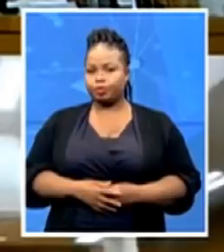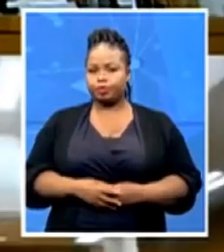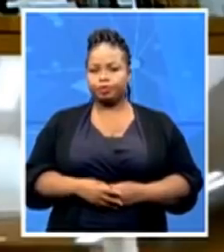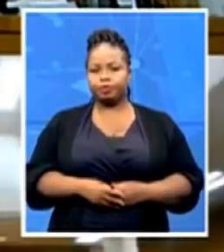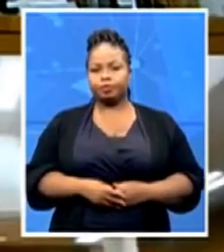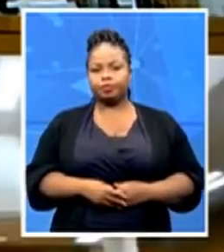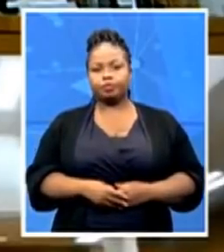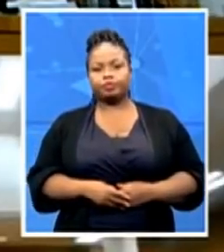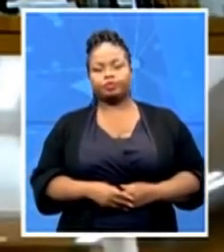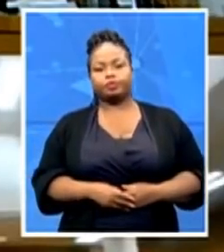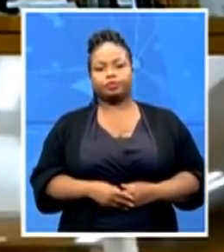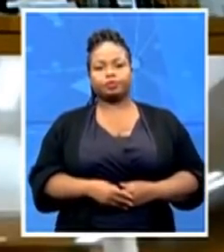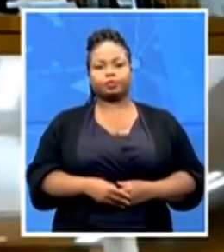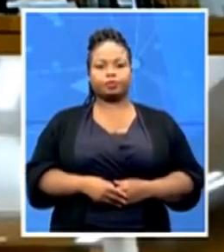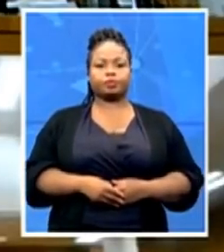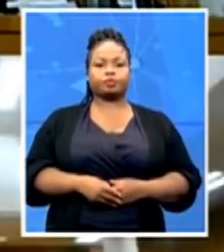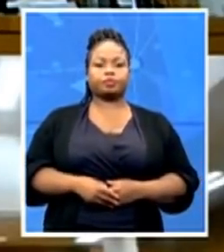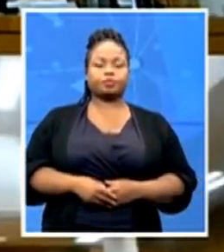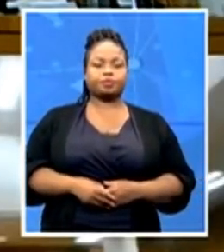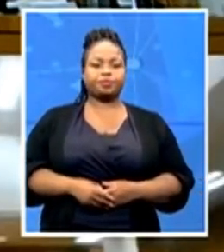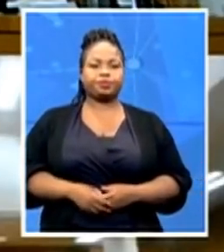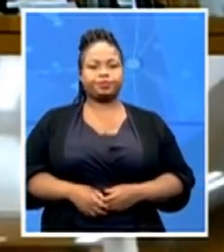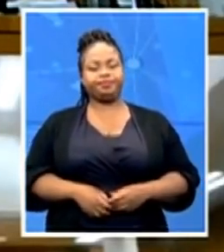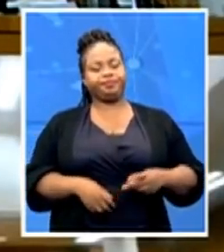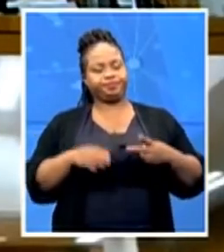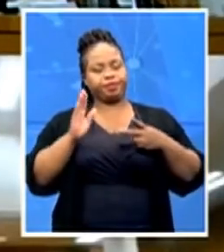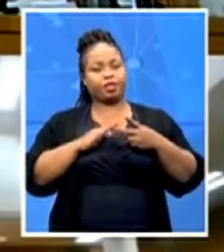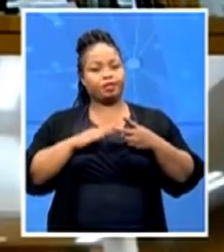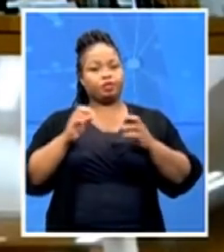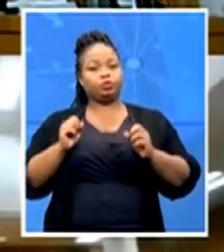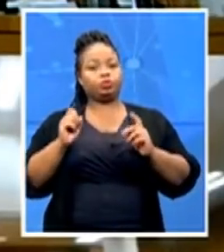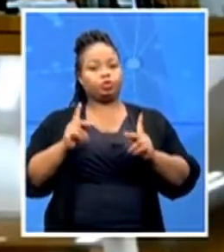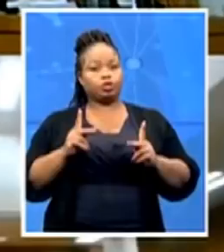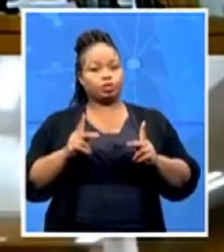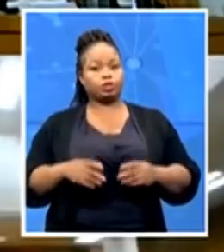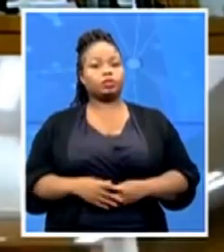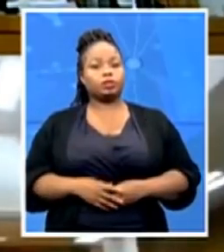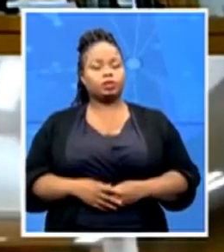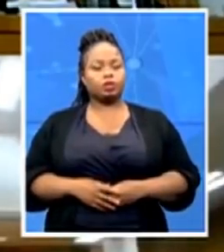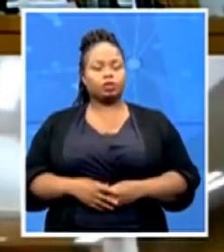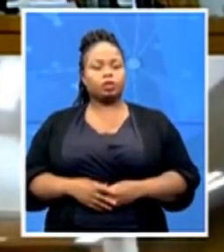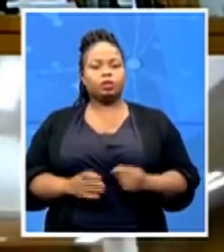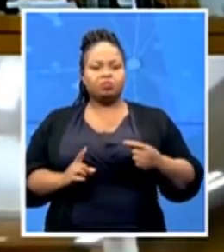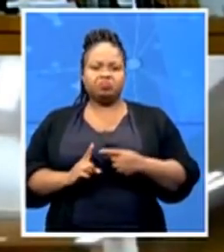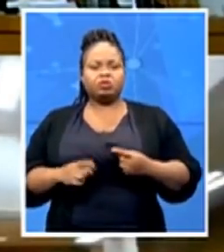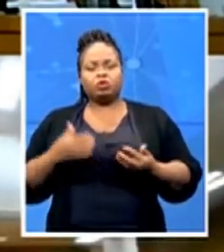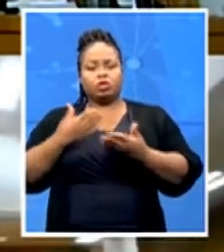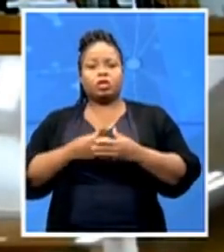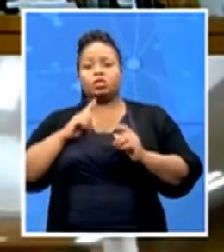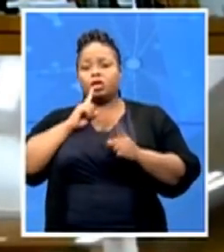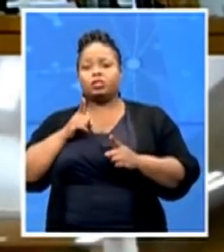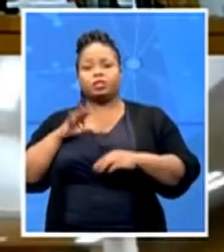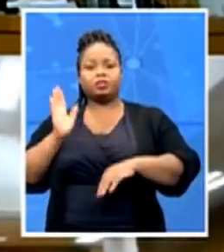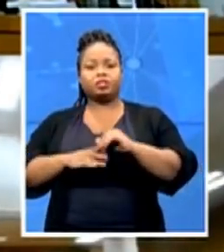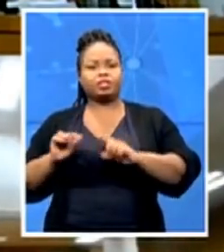The second opportunity which the incumbent has to answer the charges against her, as the court knows, is during the proceedings of the